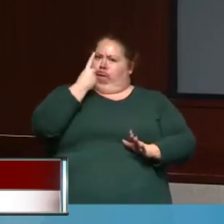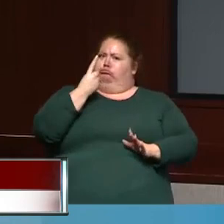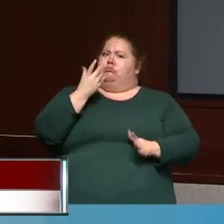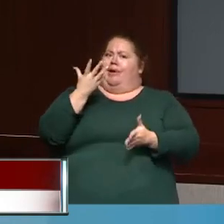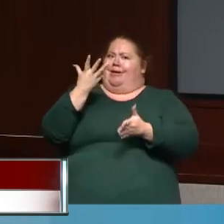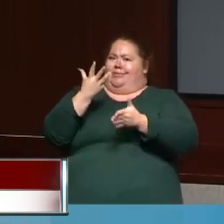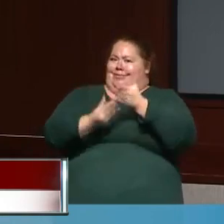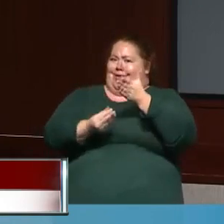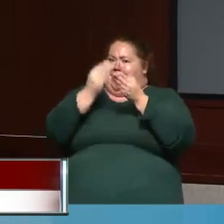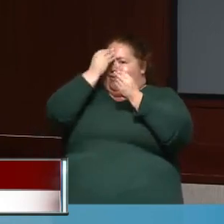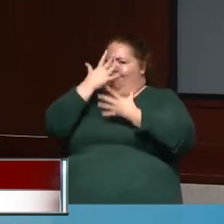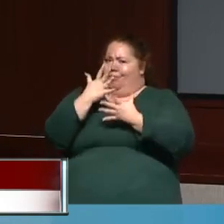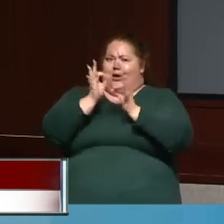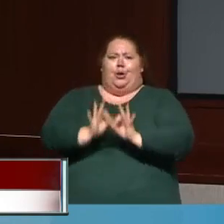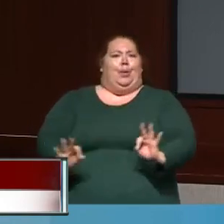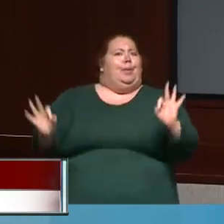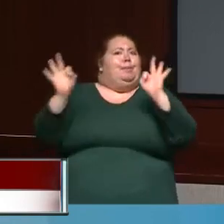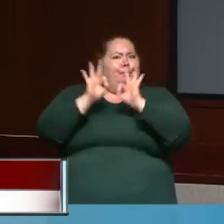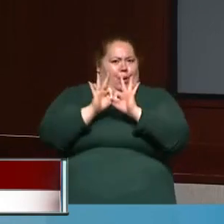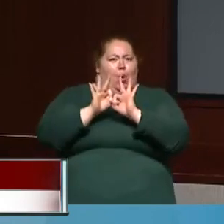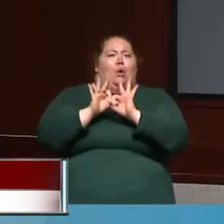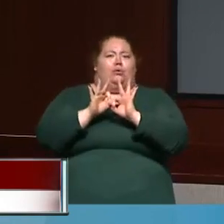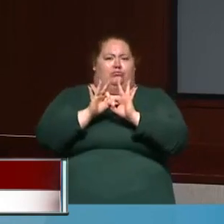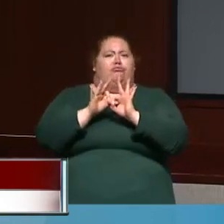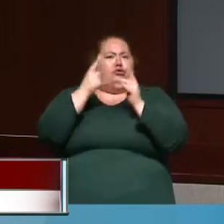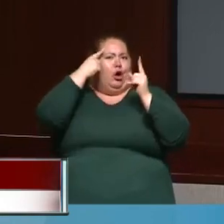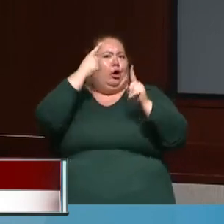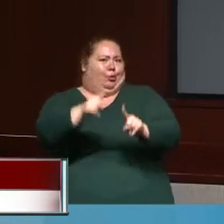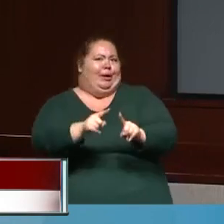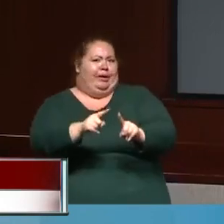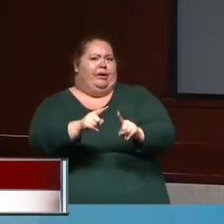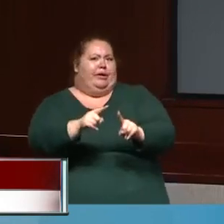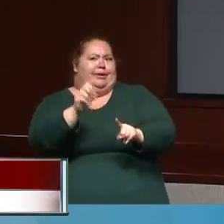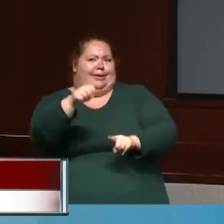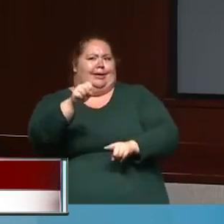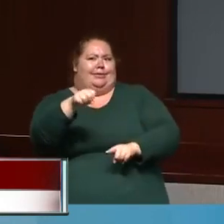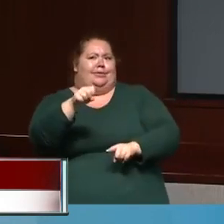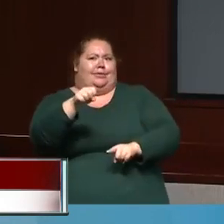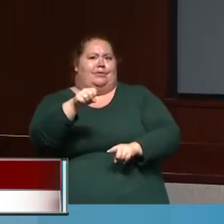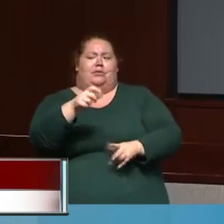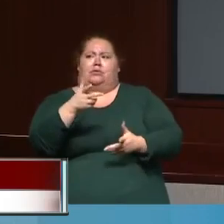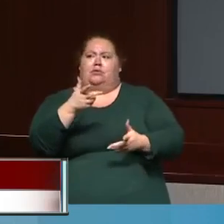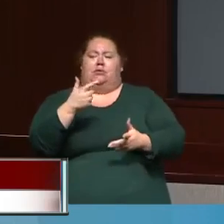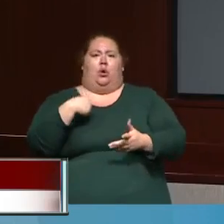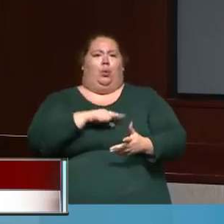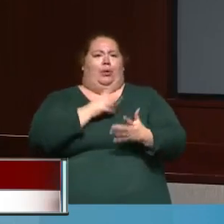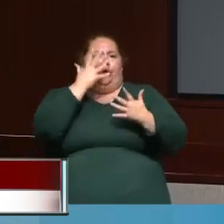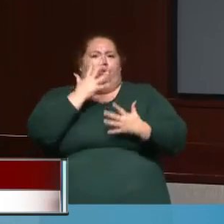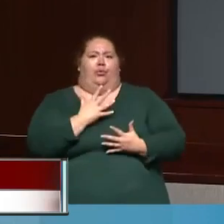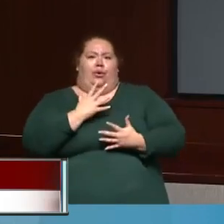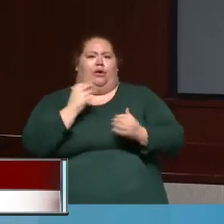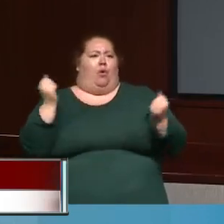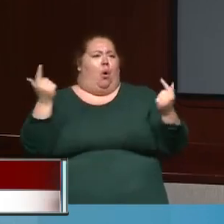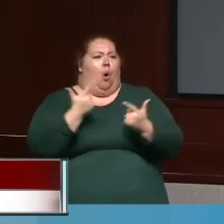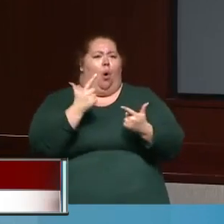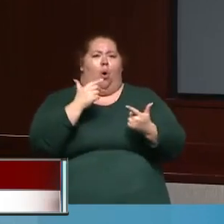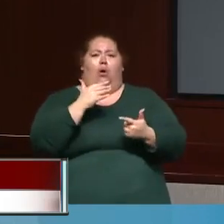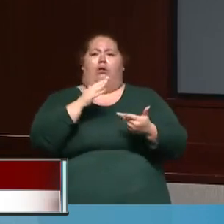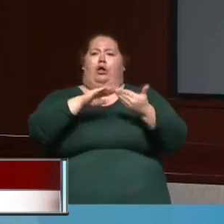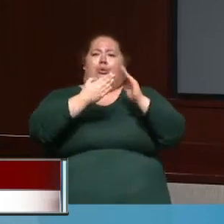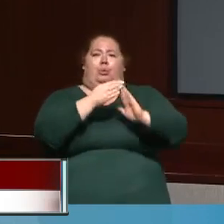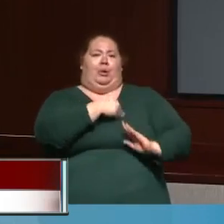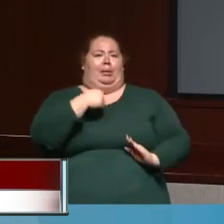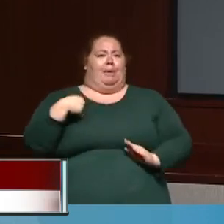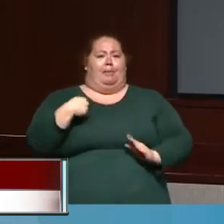community. We grieve at the health department for every community member that we've lost. These are people that some of us know